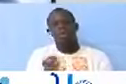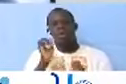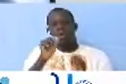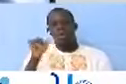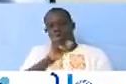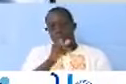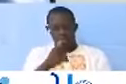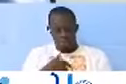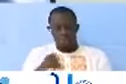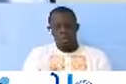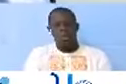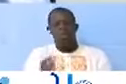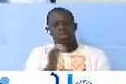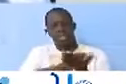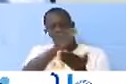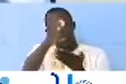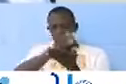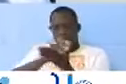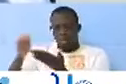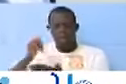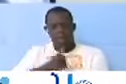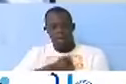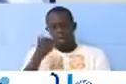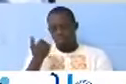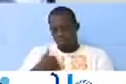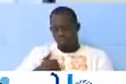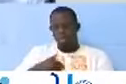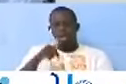which I will distribute to my people in the provinces.